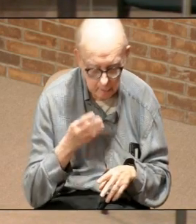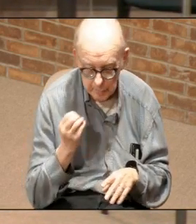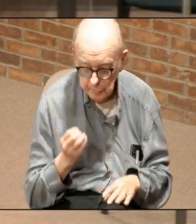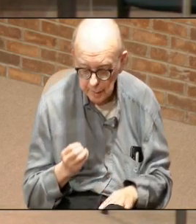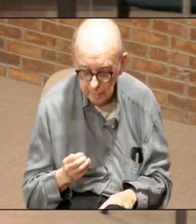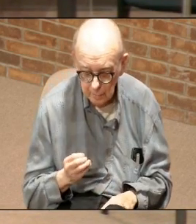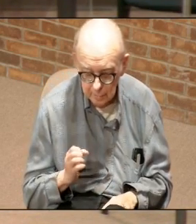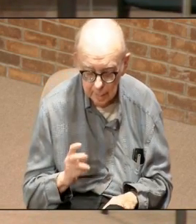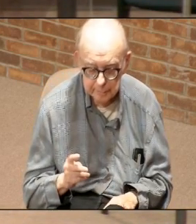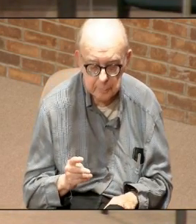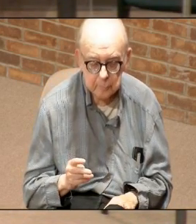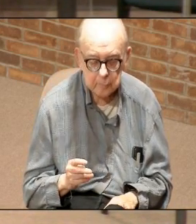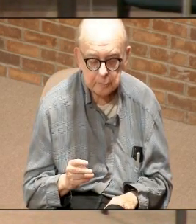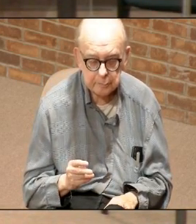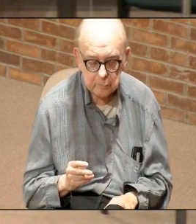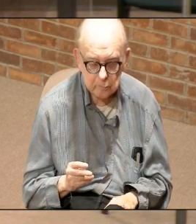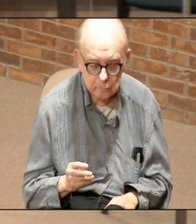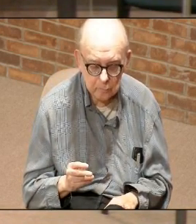Okay?